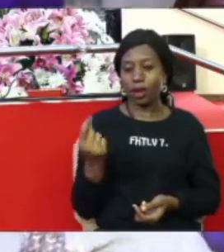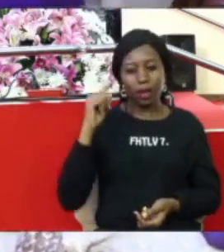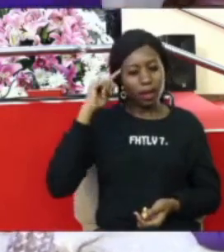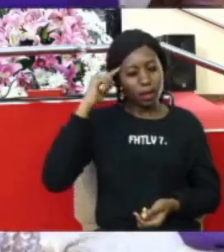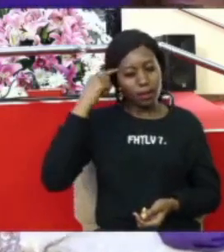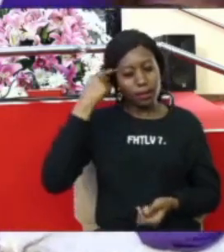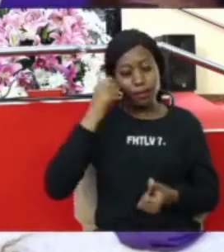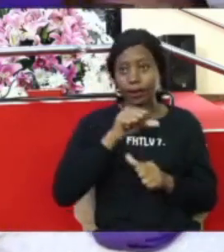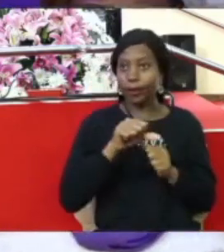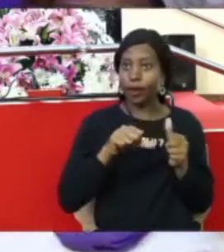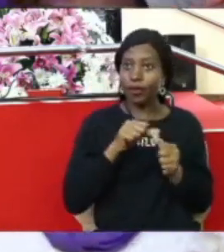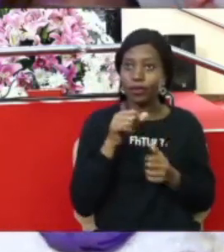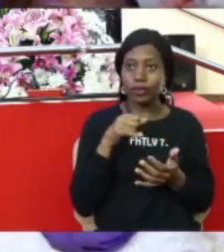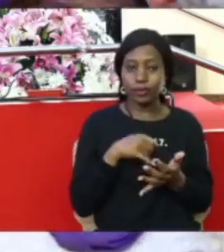it.